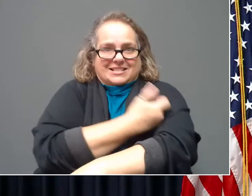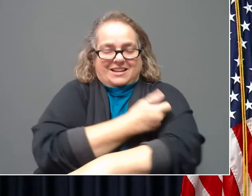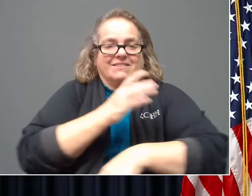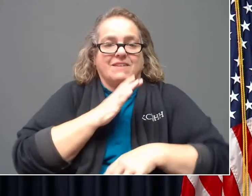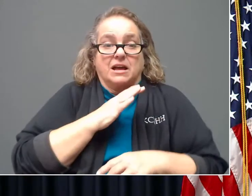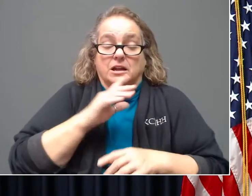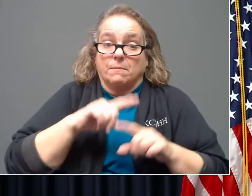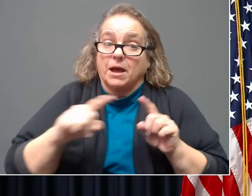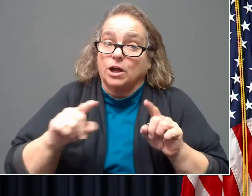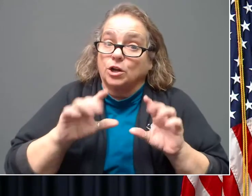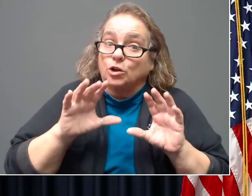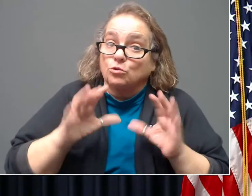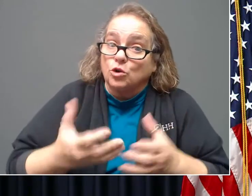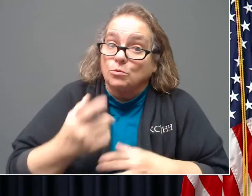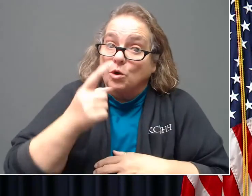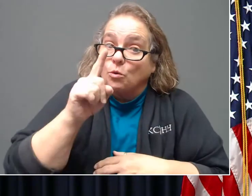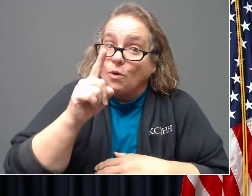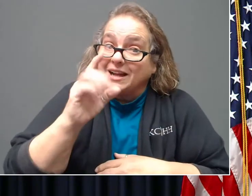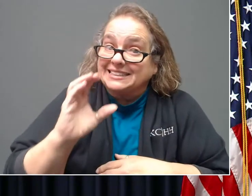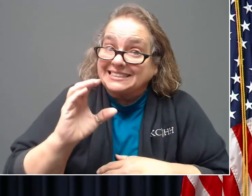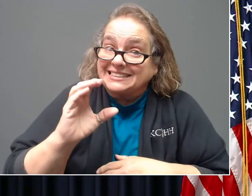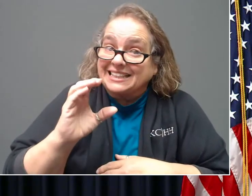over 1 million people,